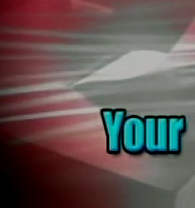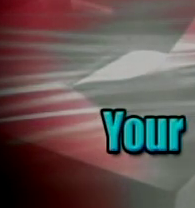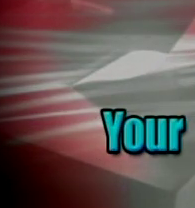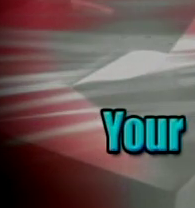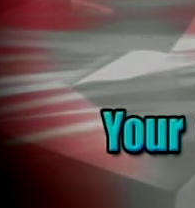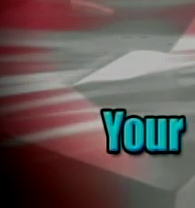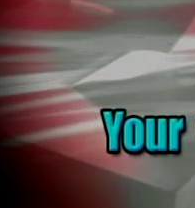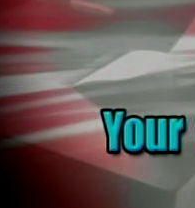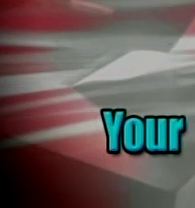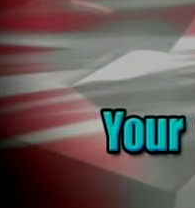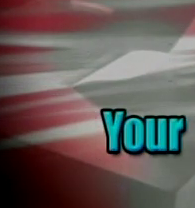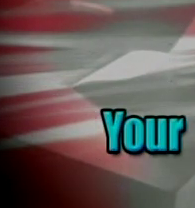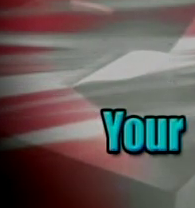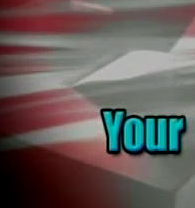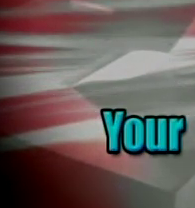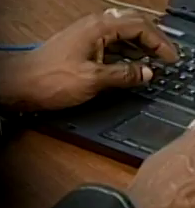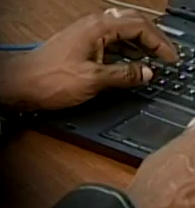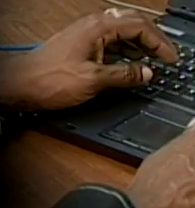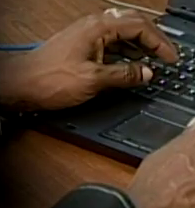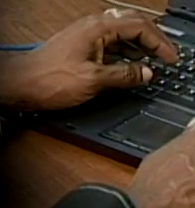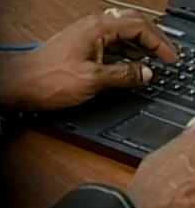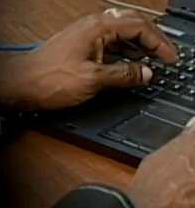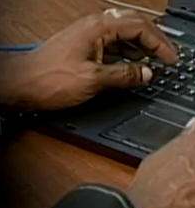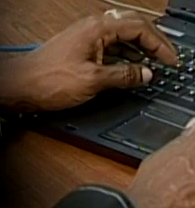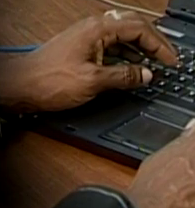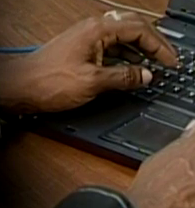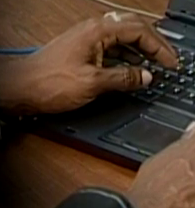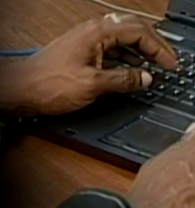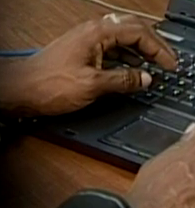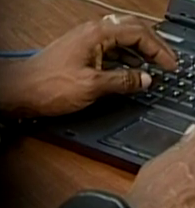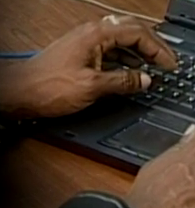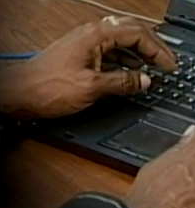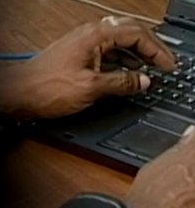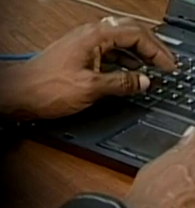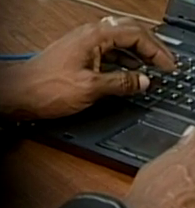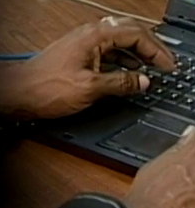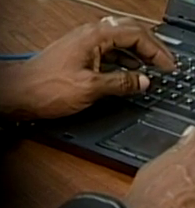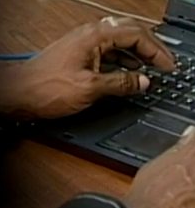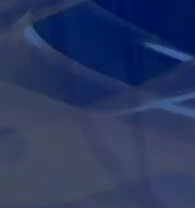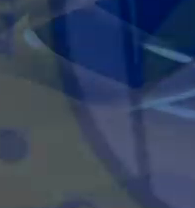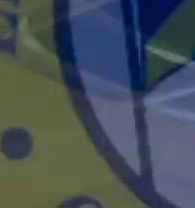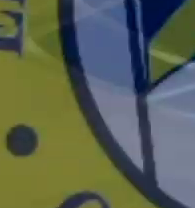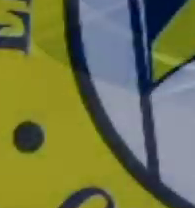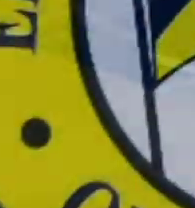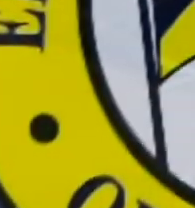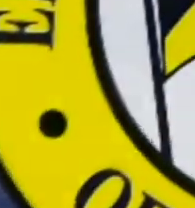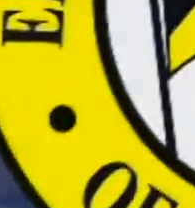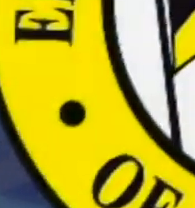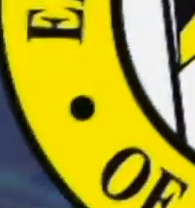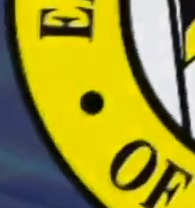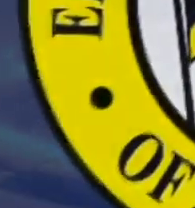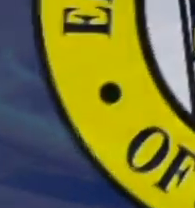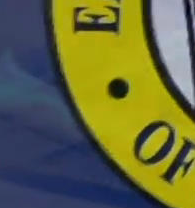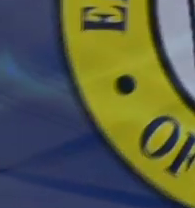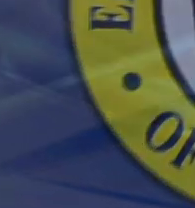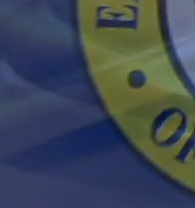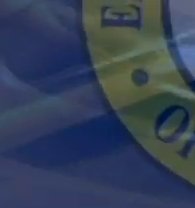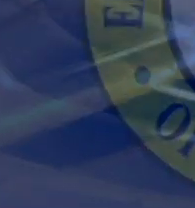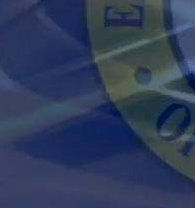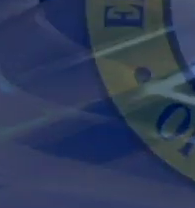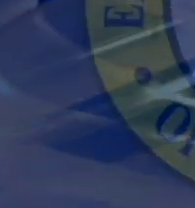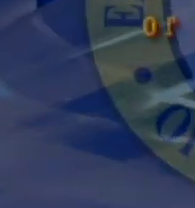It should not be shown to anyone. For further information on the voting process, visit the ECJ's website